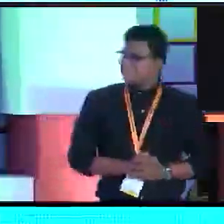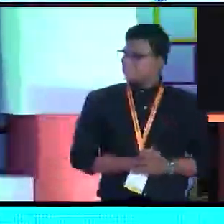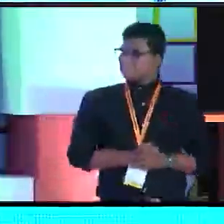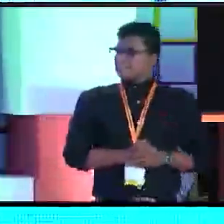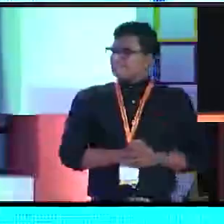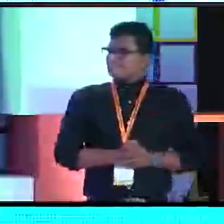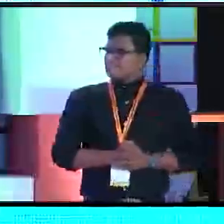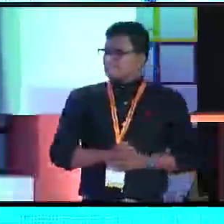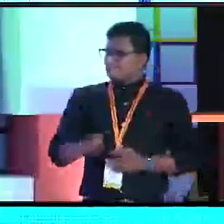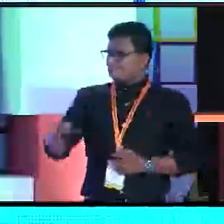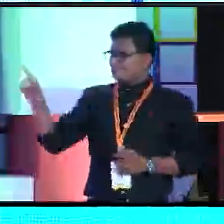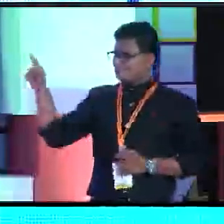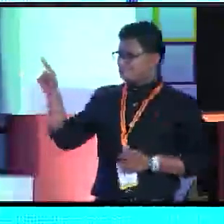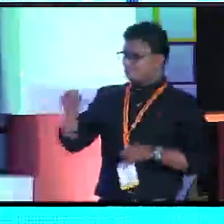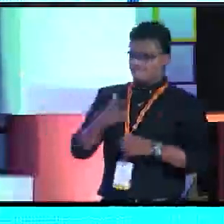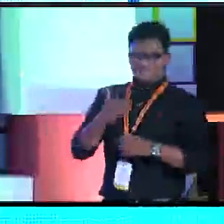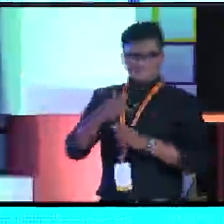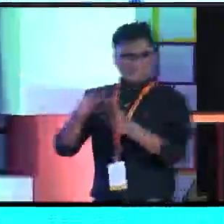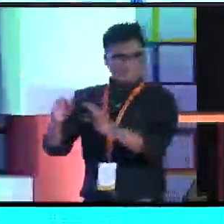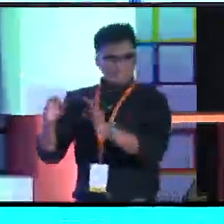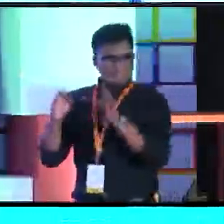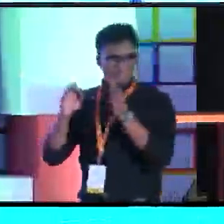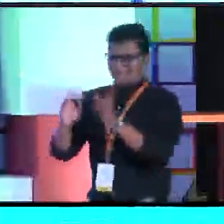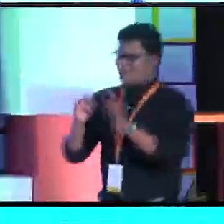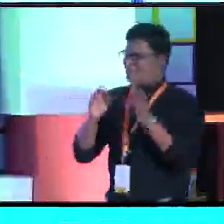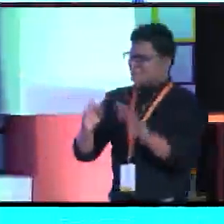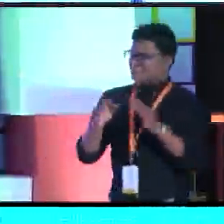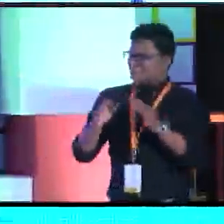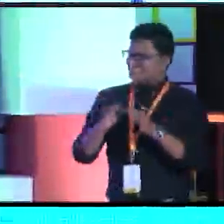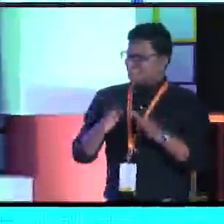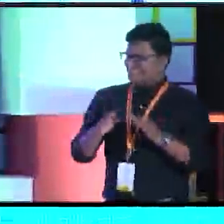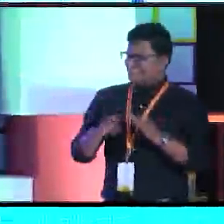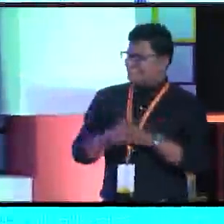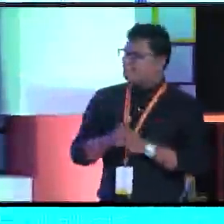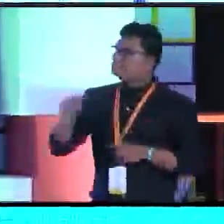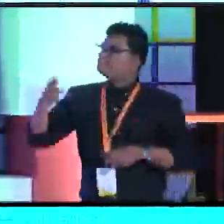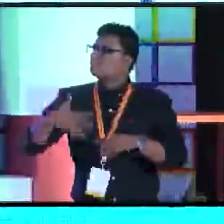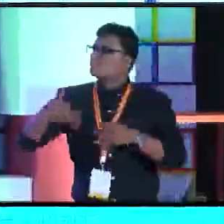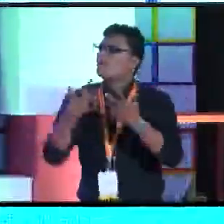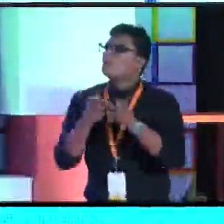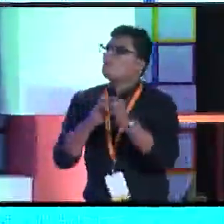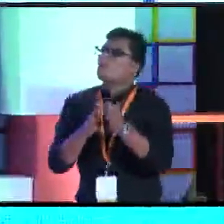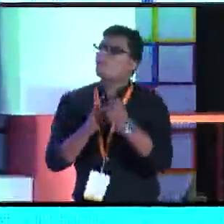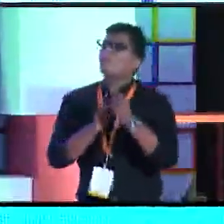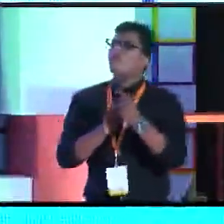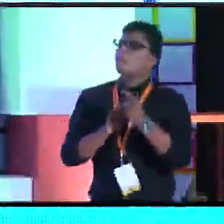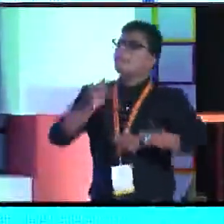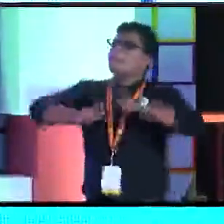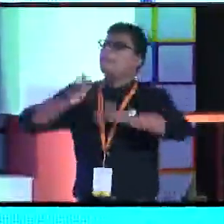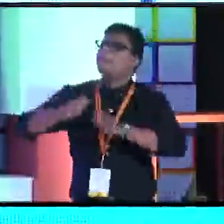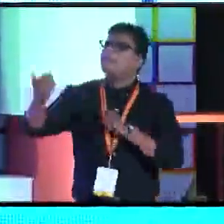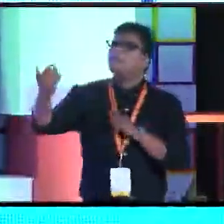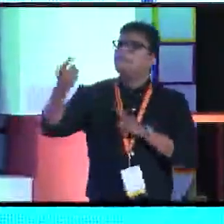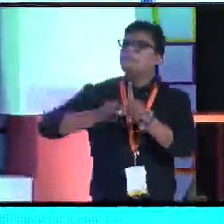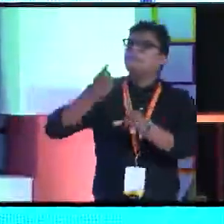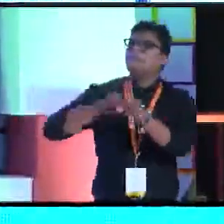Isn't that amazing? Isn't that amazing, right? Now, here is what we want to do. People come every year